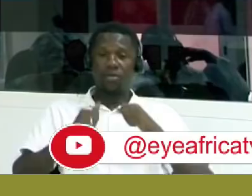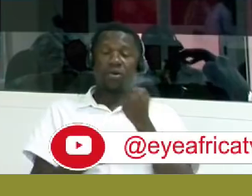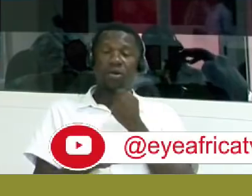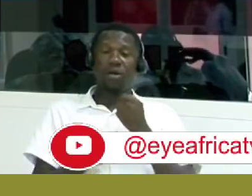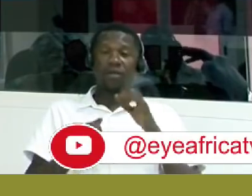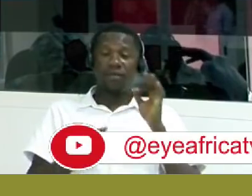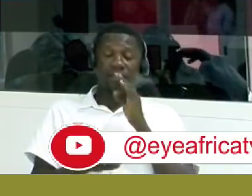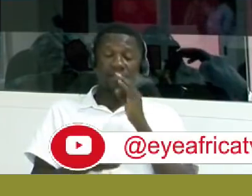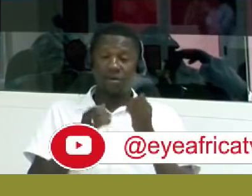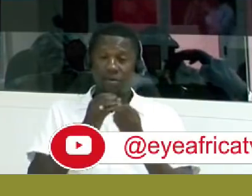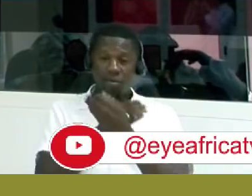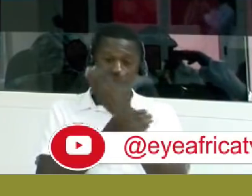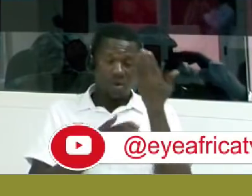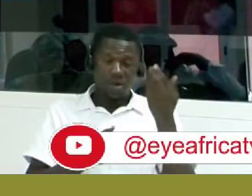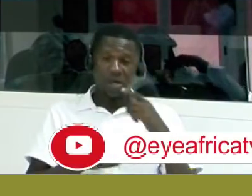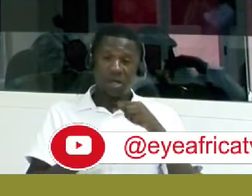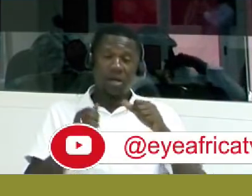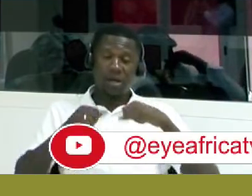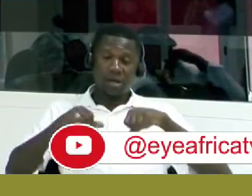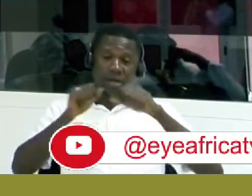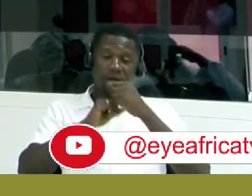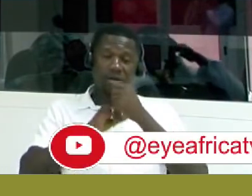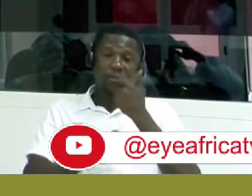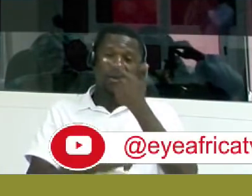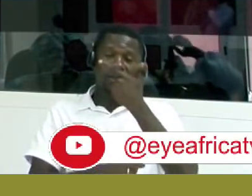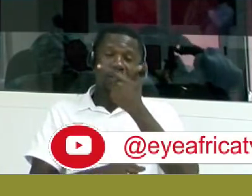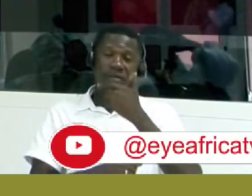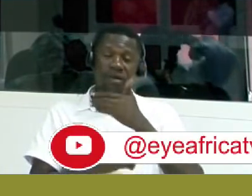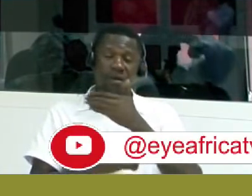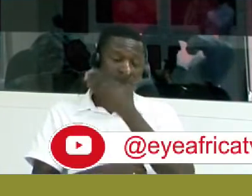morning around 7 a.m. to our surprise, the IGP,